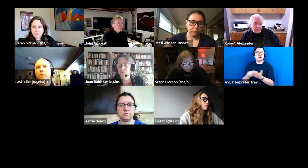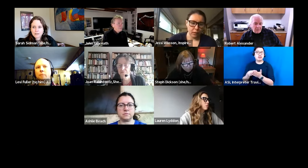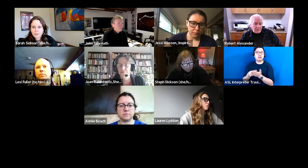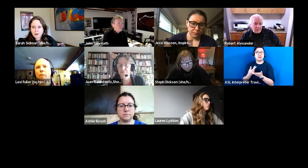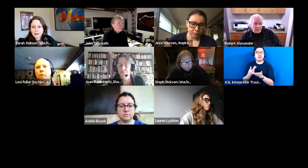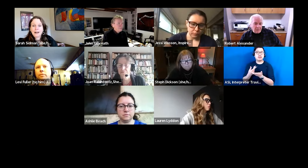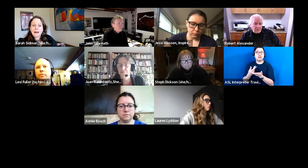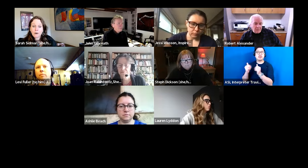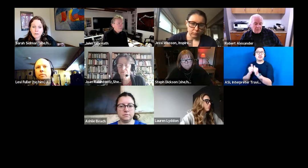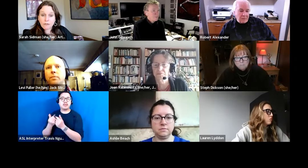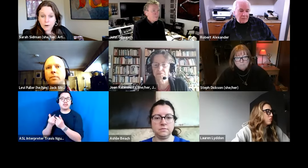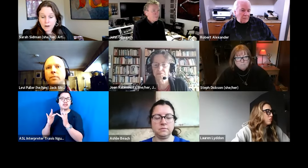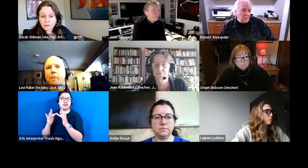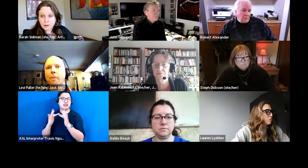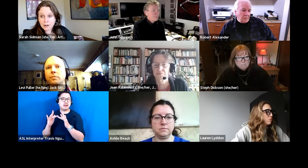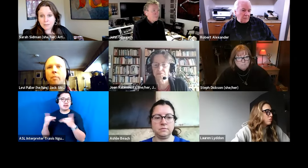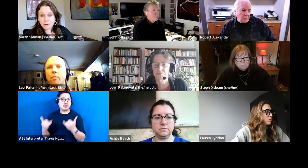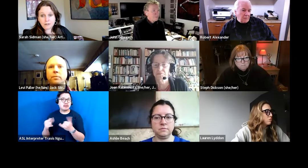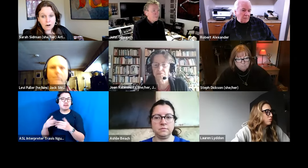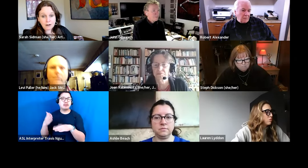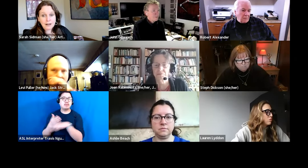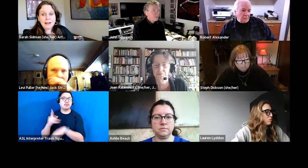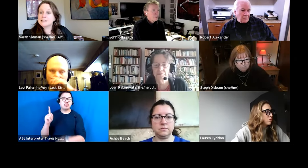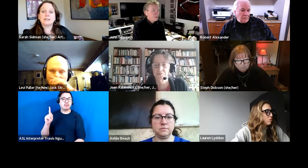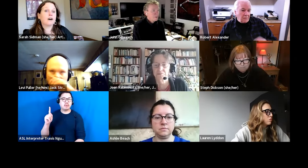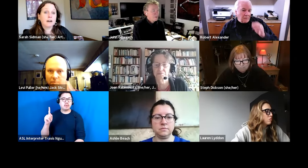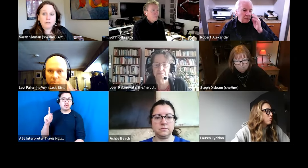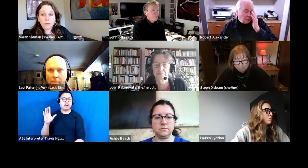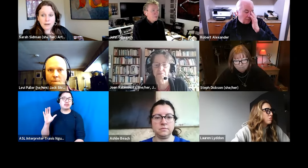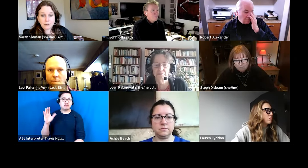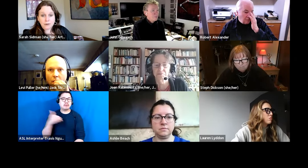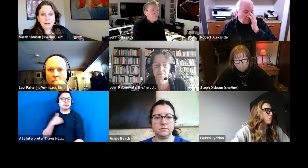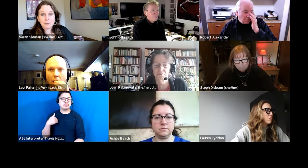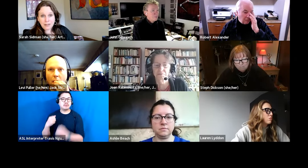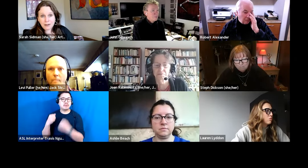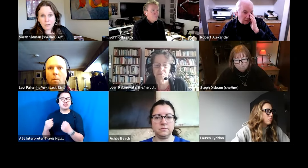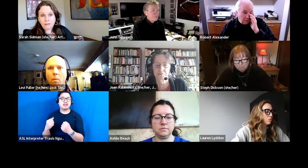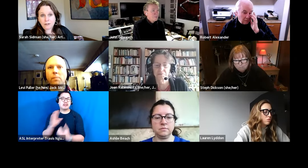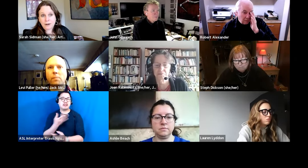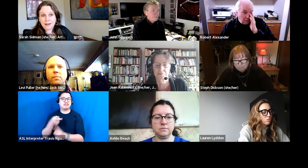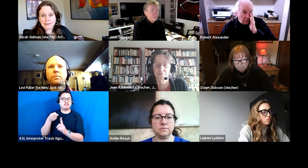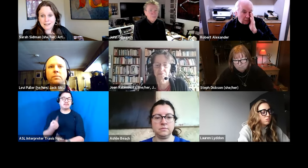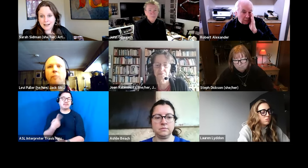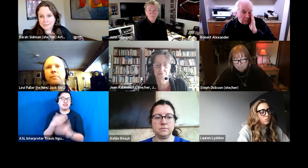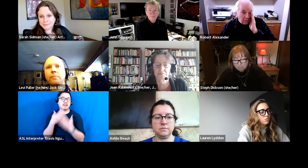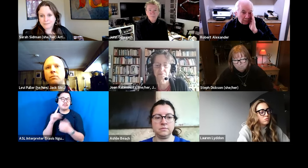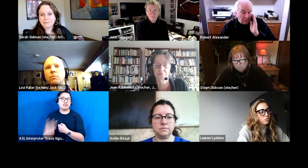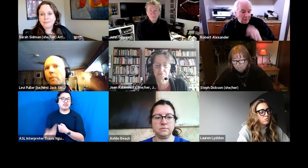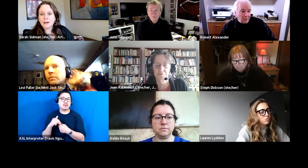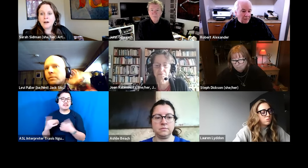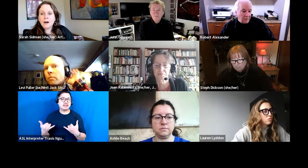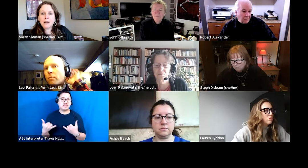Cultural Partners Network, now over 130 members strong, is at the heart of what we do, and we thank you all for joining us today.